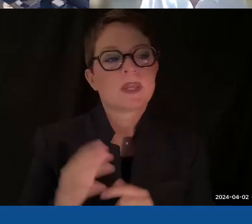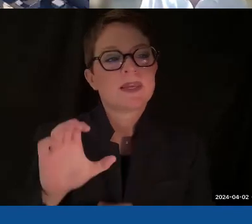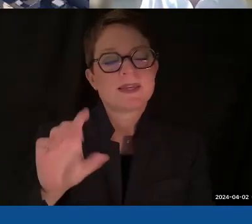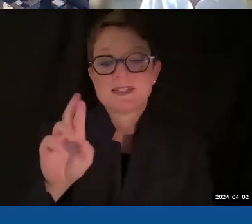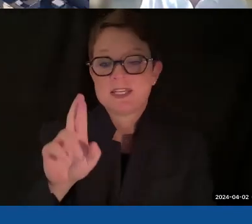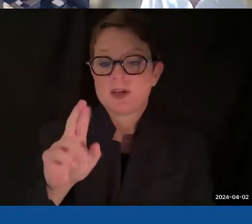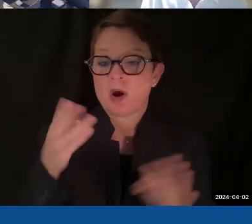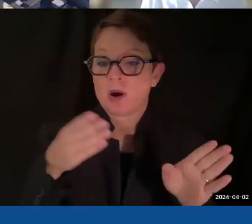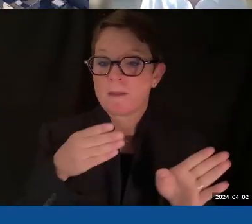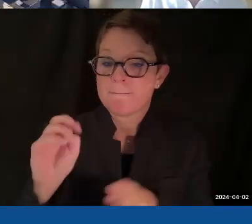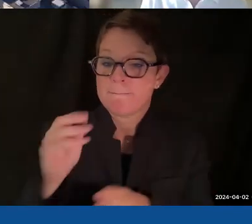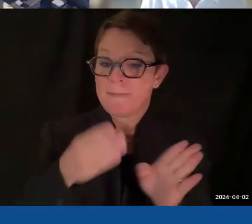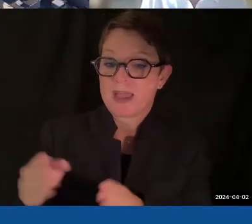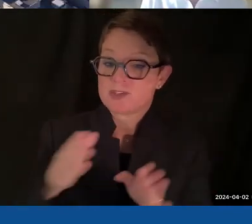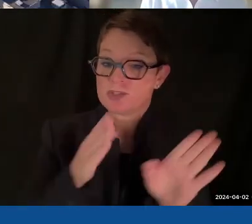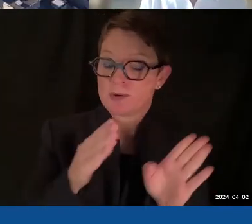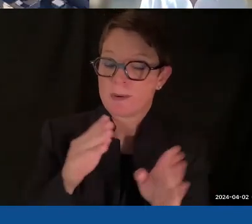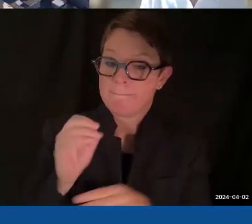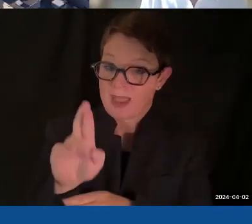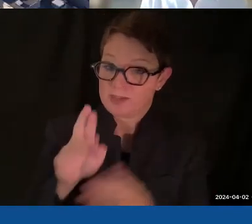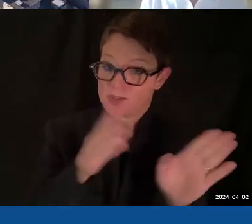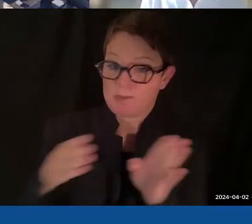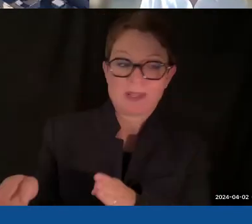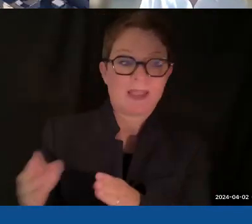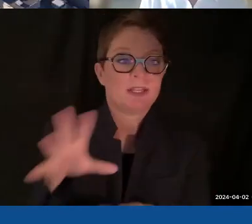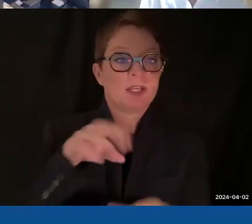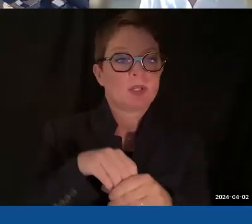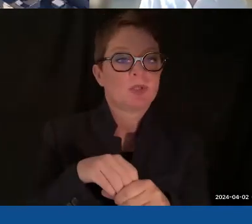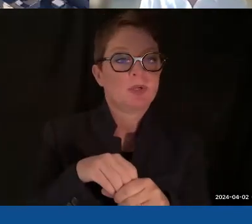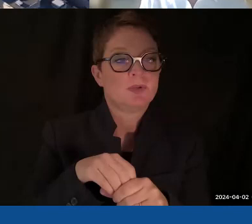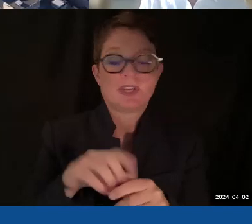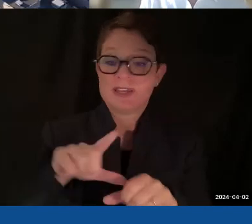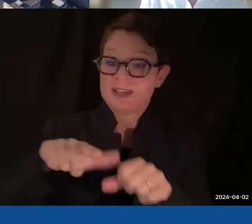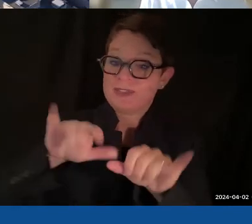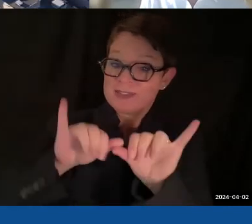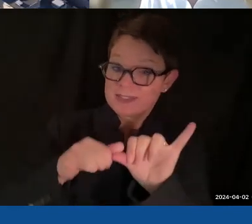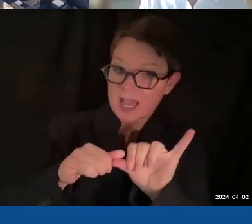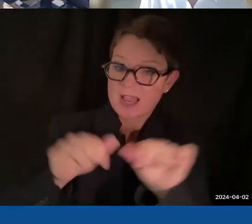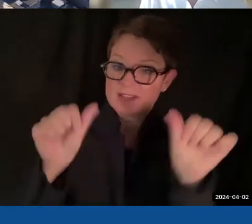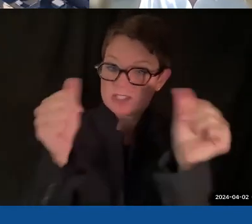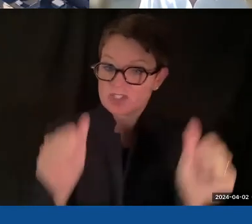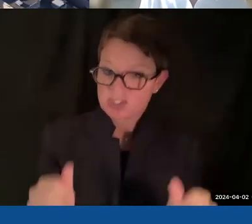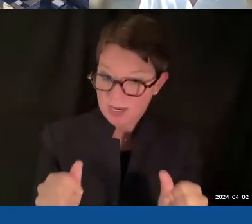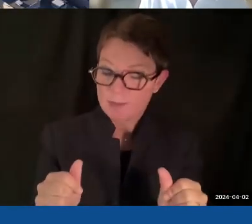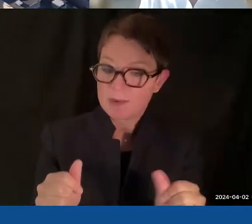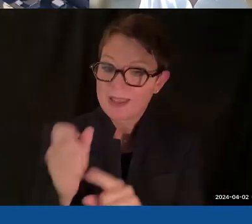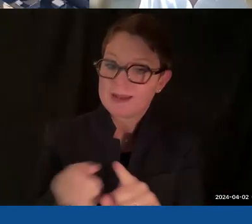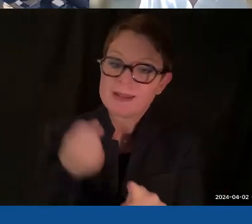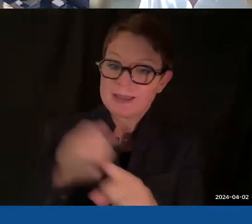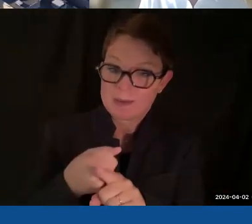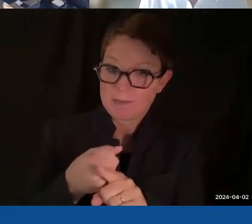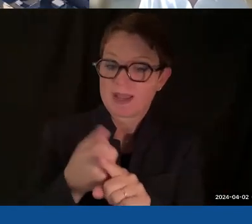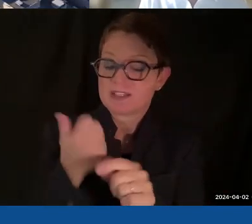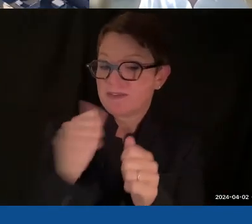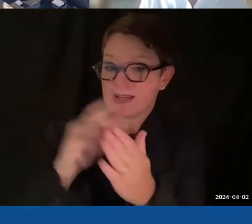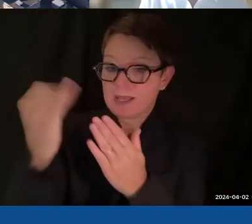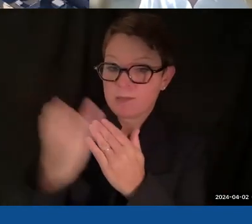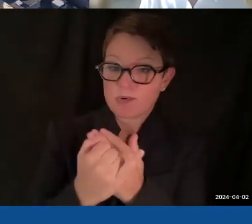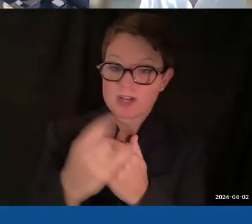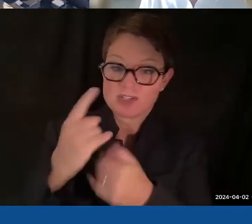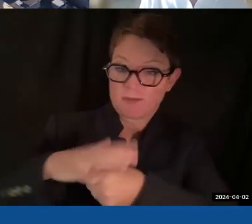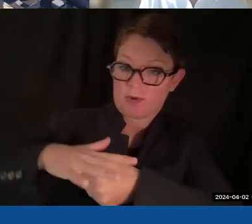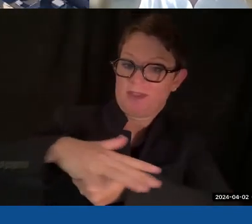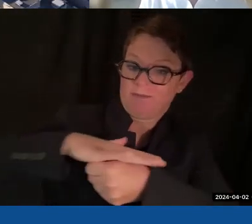CDR for master plans typically concerns the general size, shape, and impact of a project on its